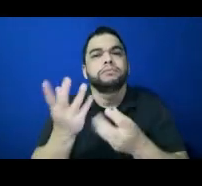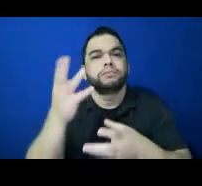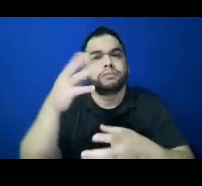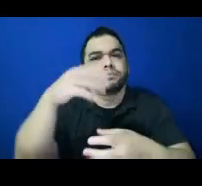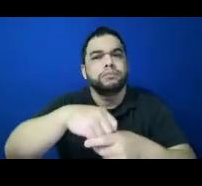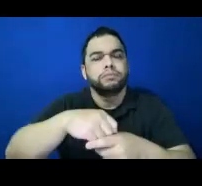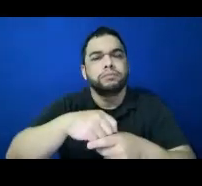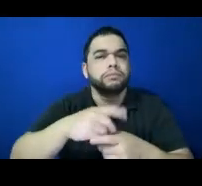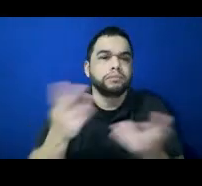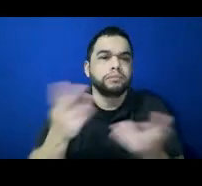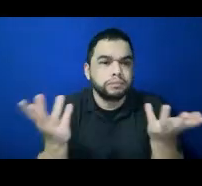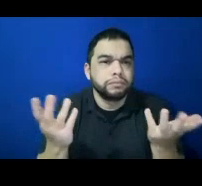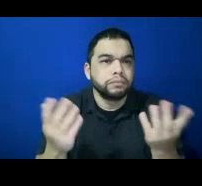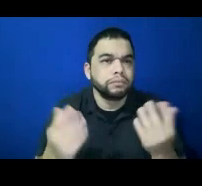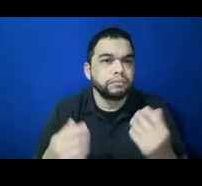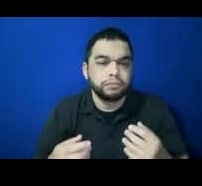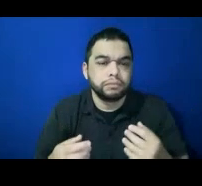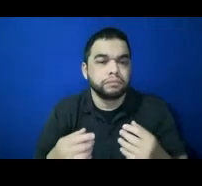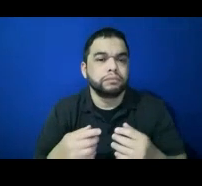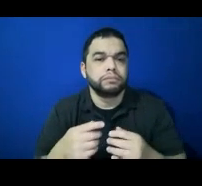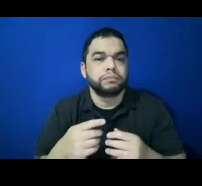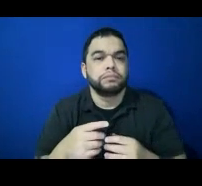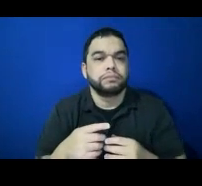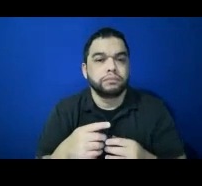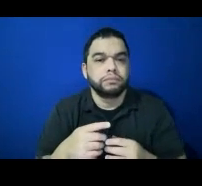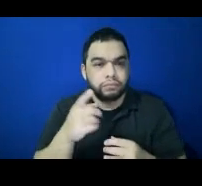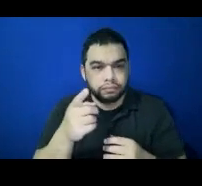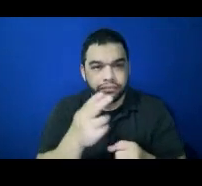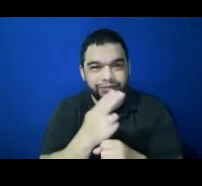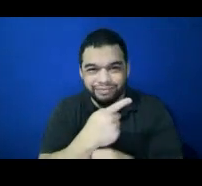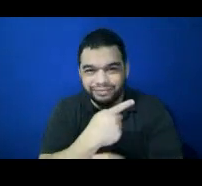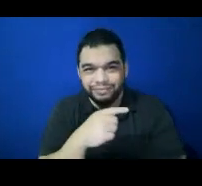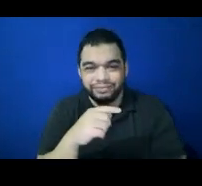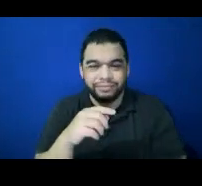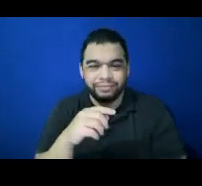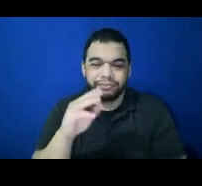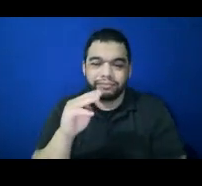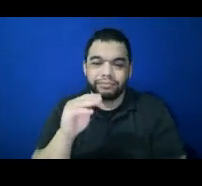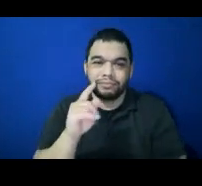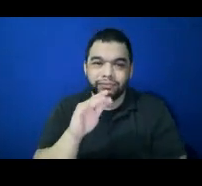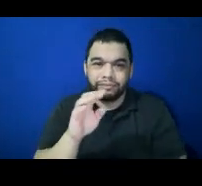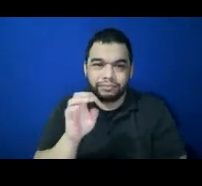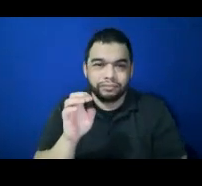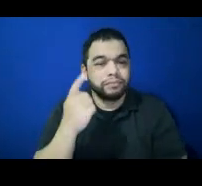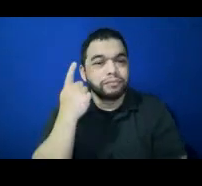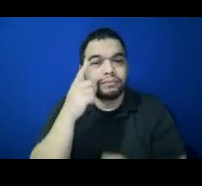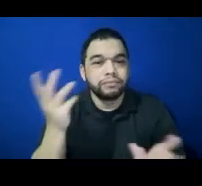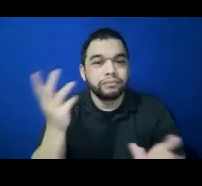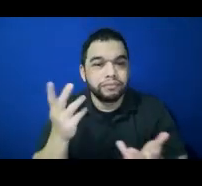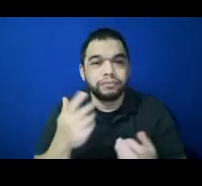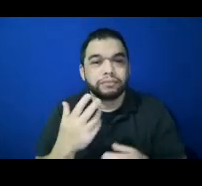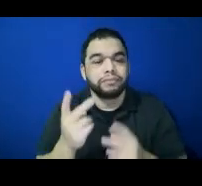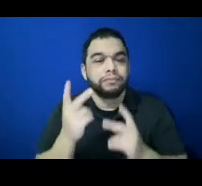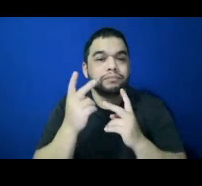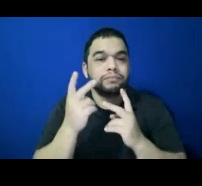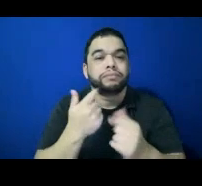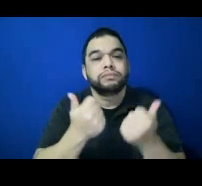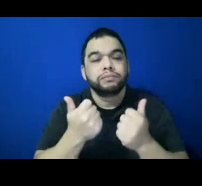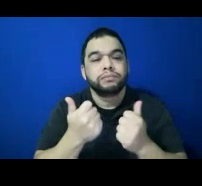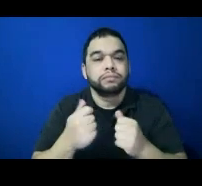identify your organization and, of course, what sector or segment you're coming from, because